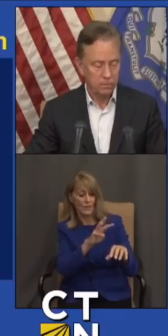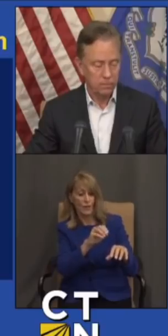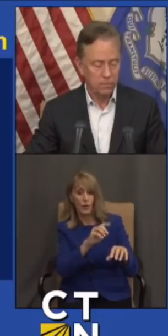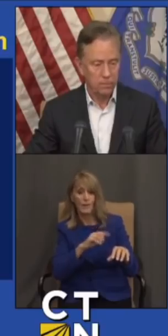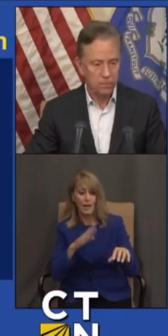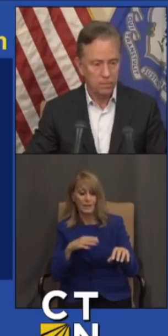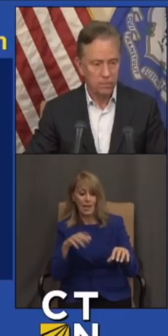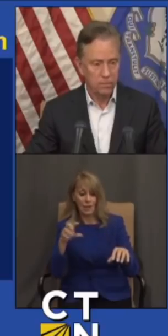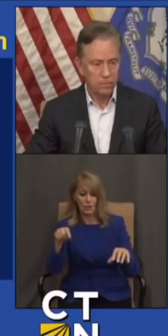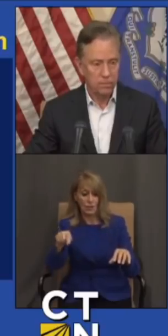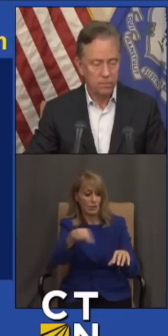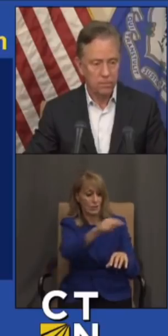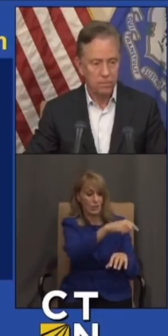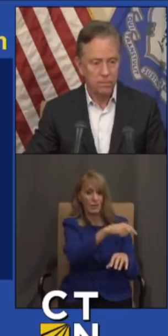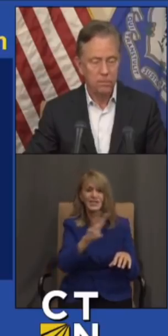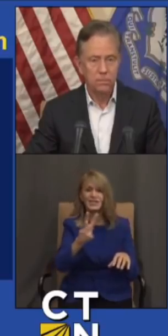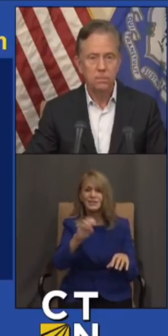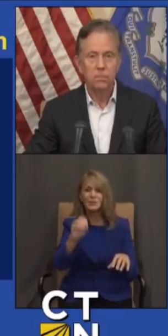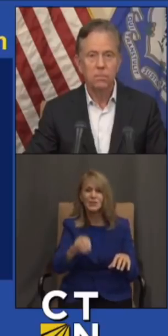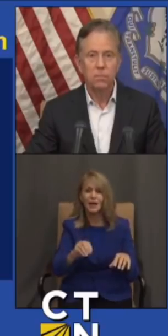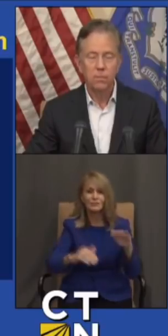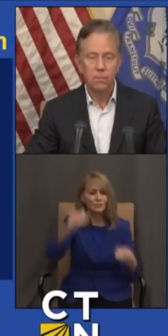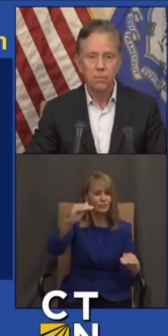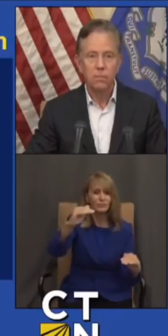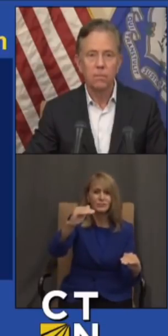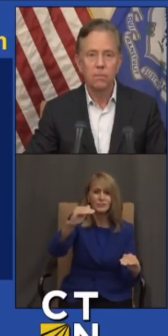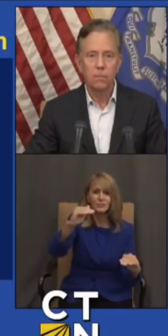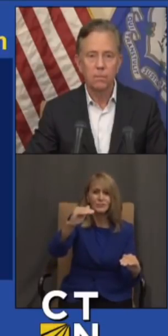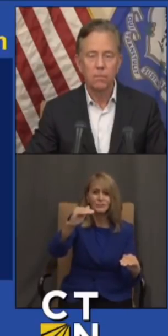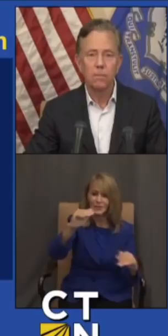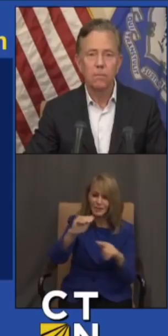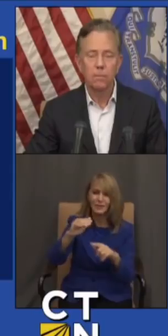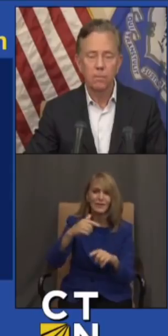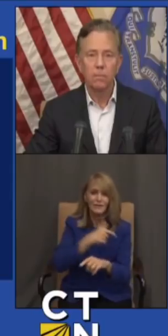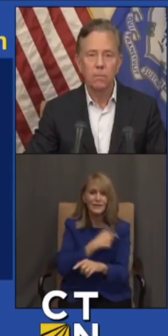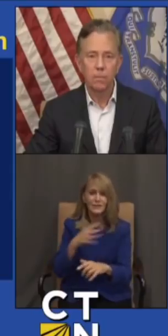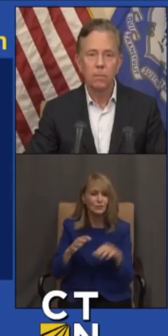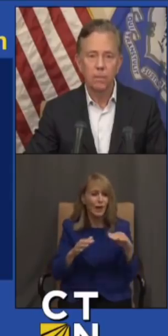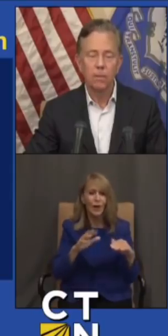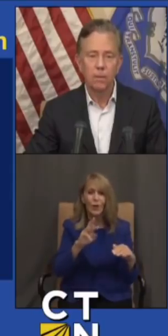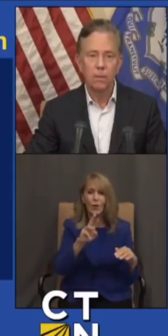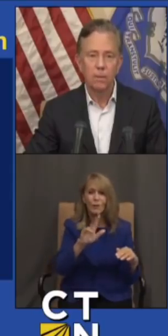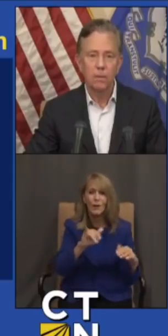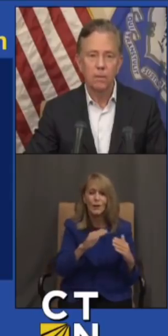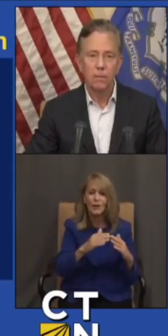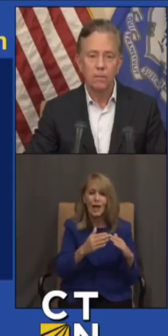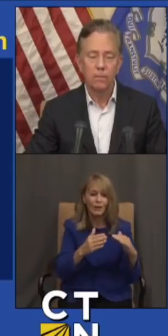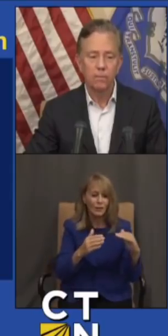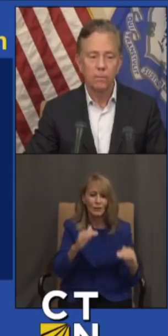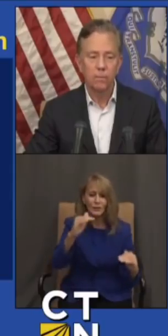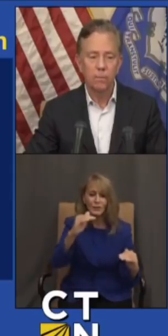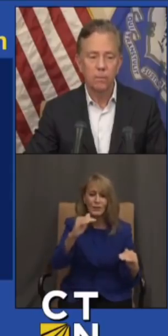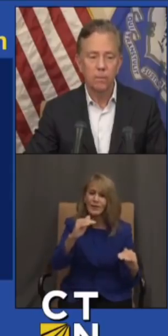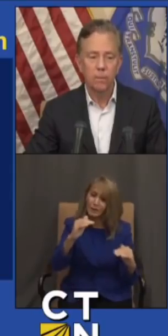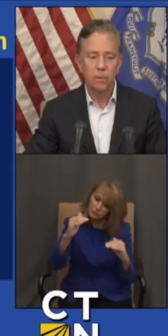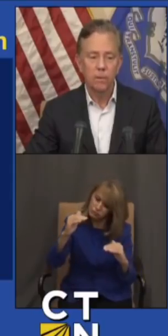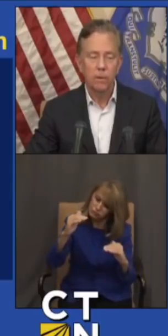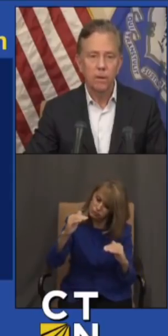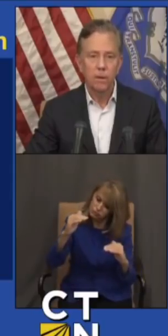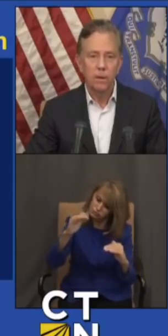surrounding suburbs are up to 60% in terms of vaccinations. That's a significant